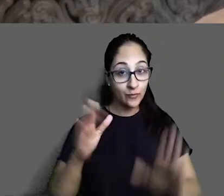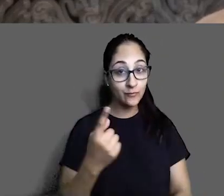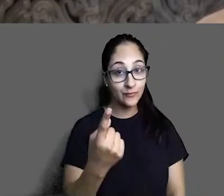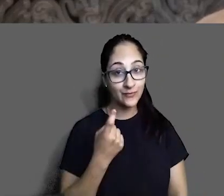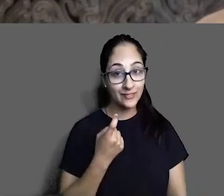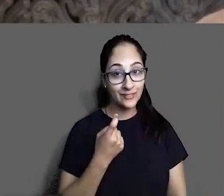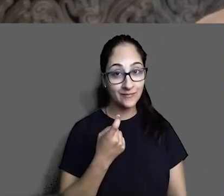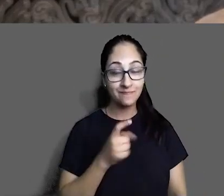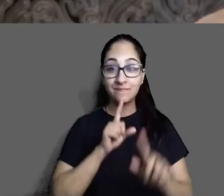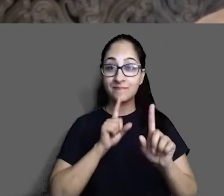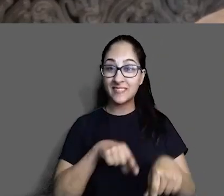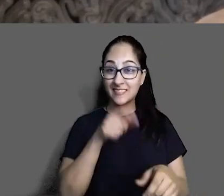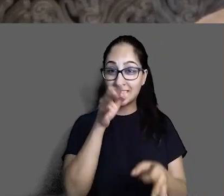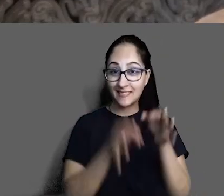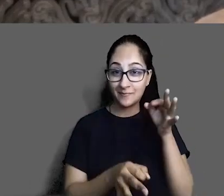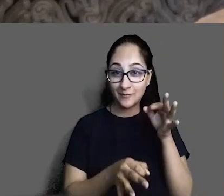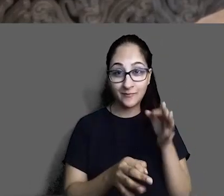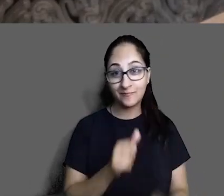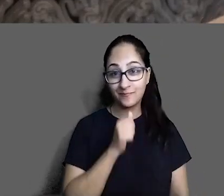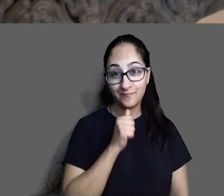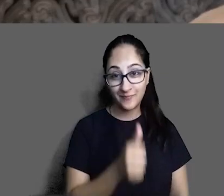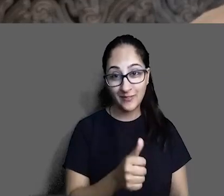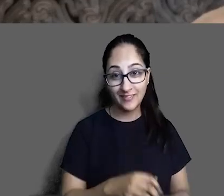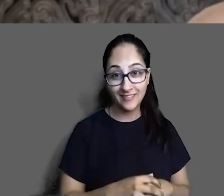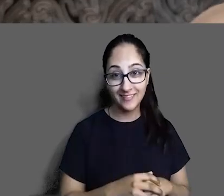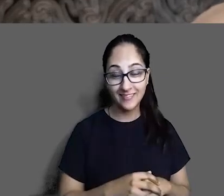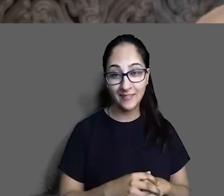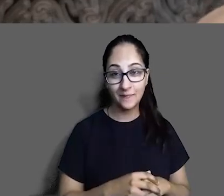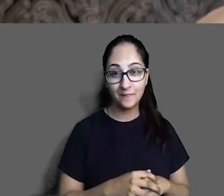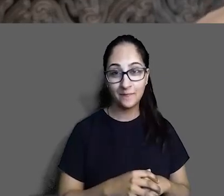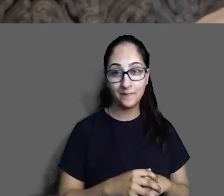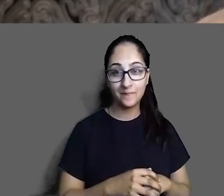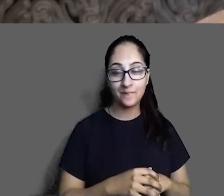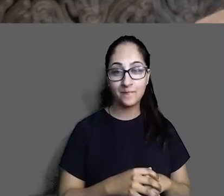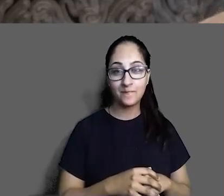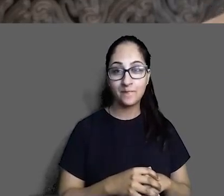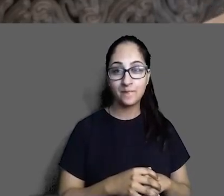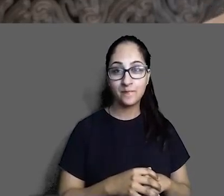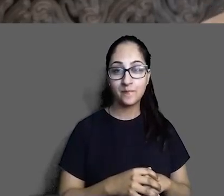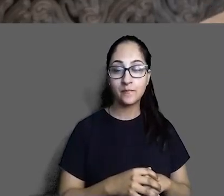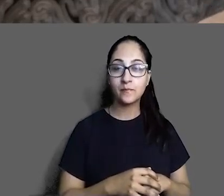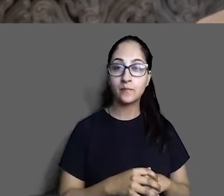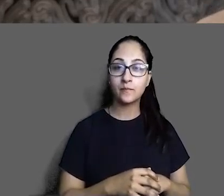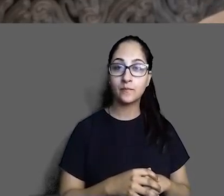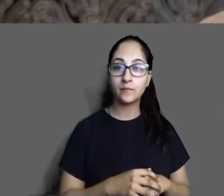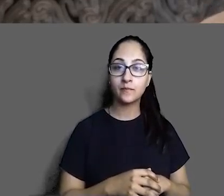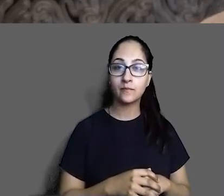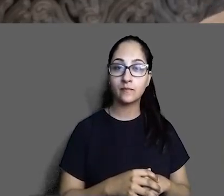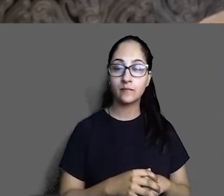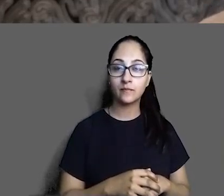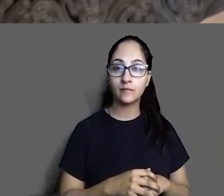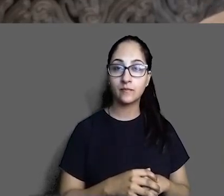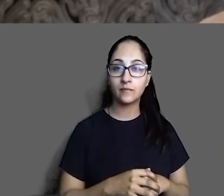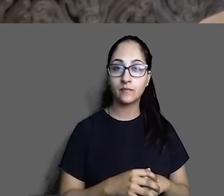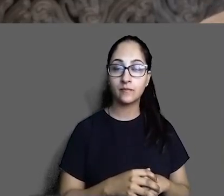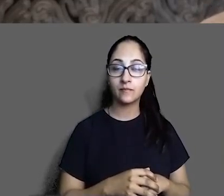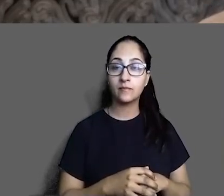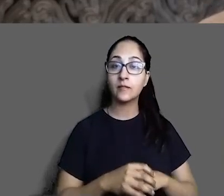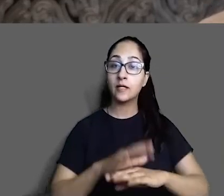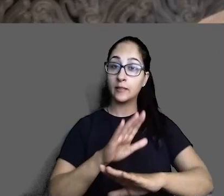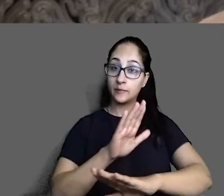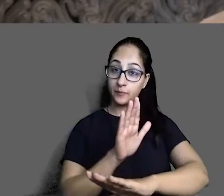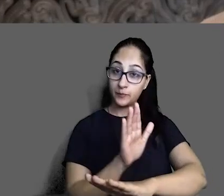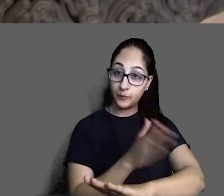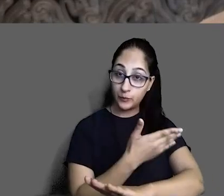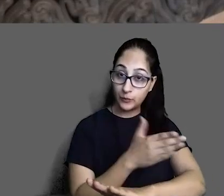wish there was a single answer that could sort of put everything in its order. Look, music and